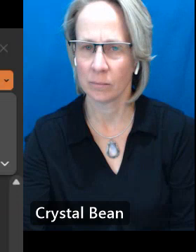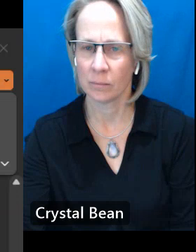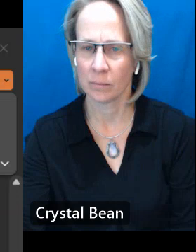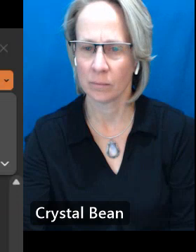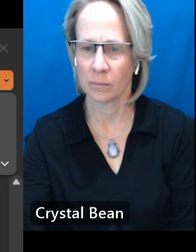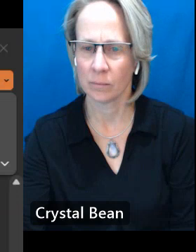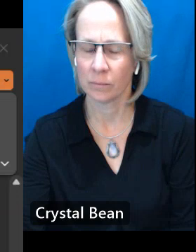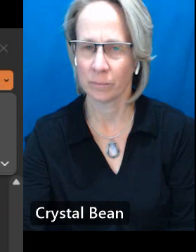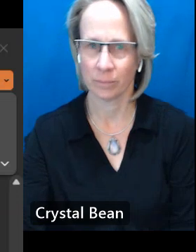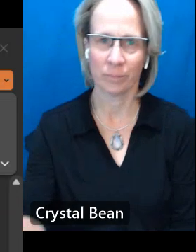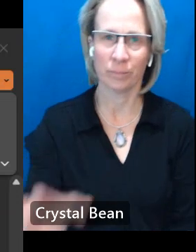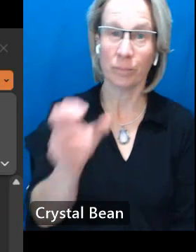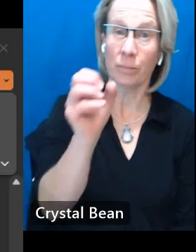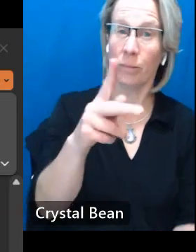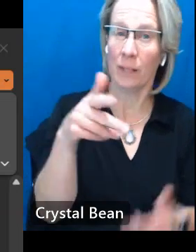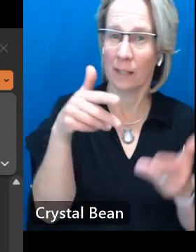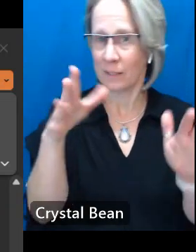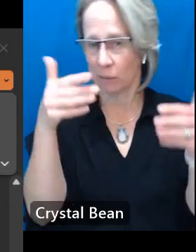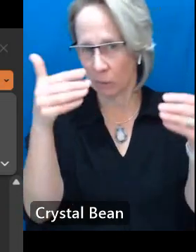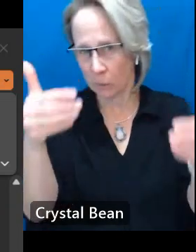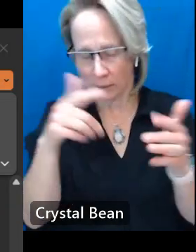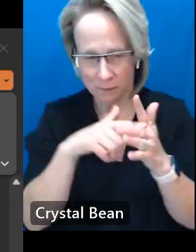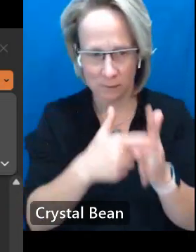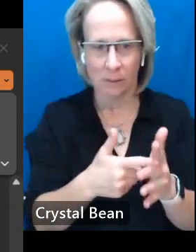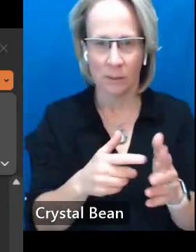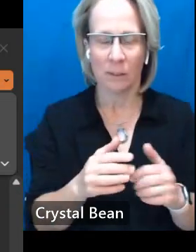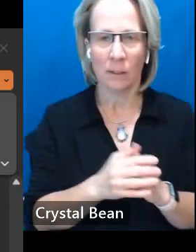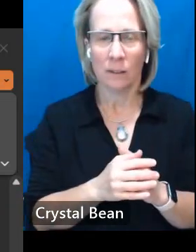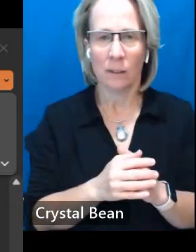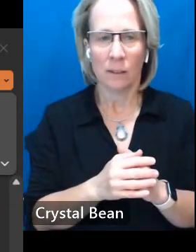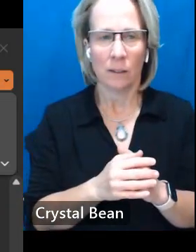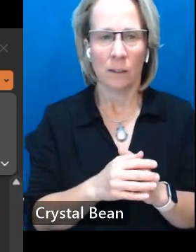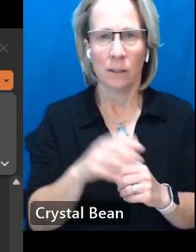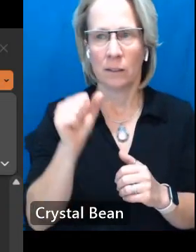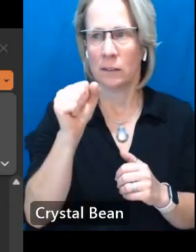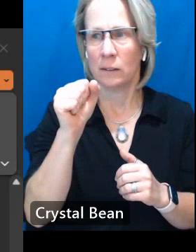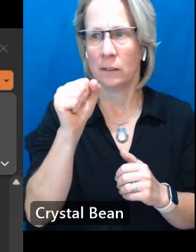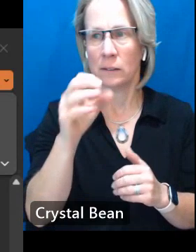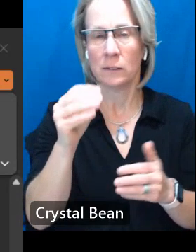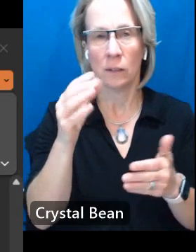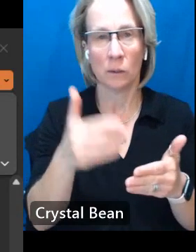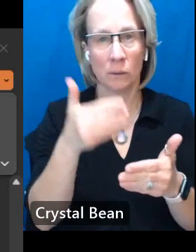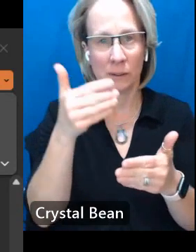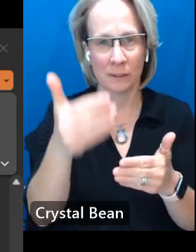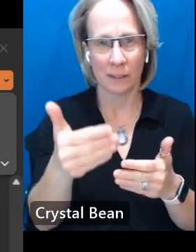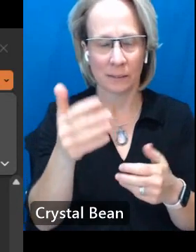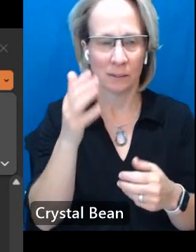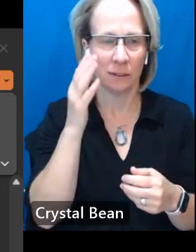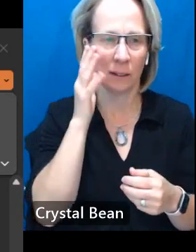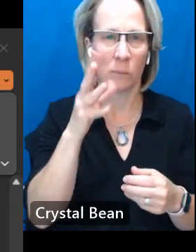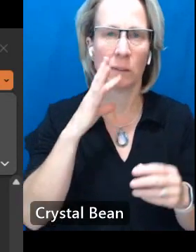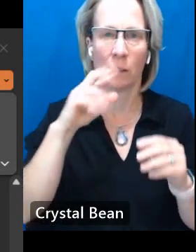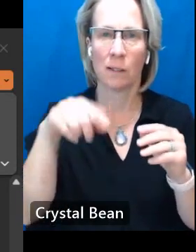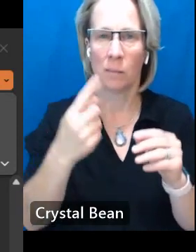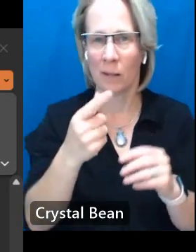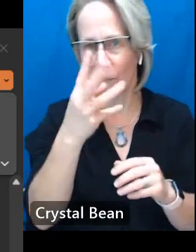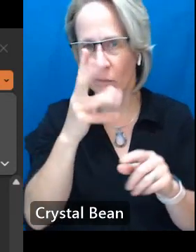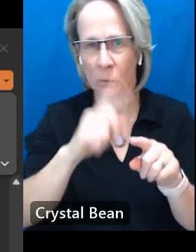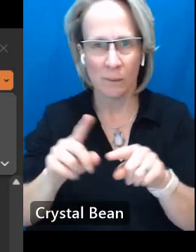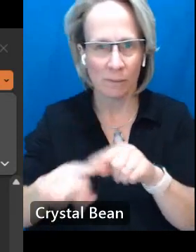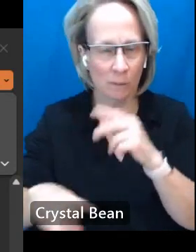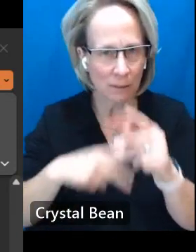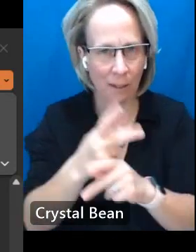Okay, let's go ahead and get started. So next, I'm going to go over a few different types of reports that